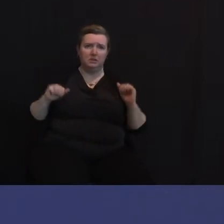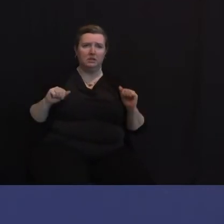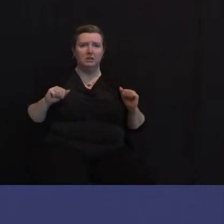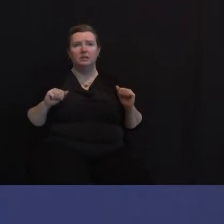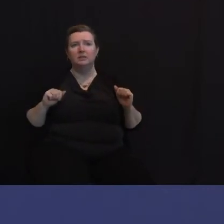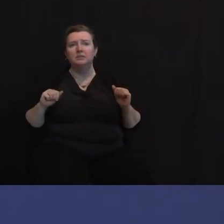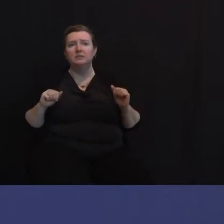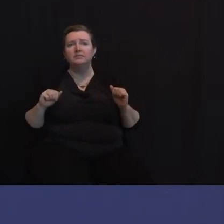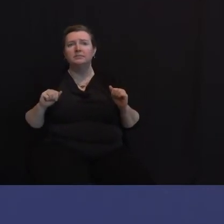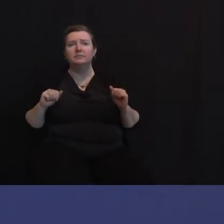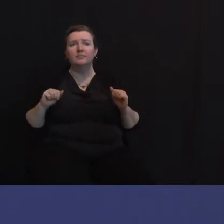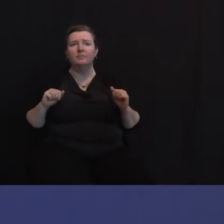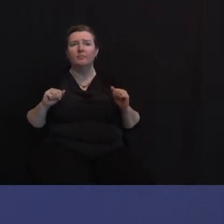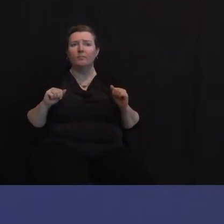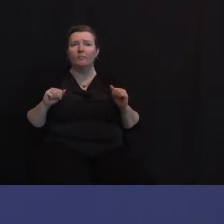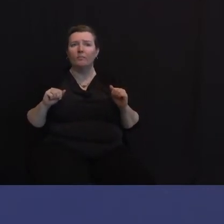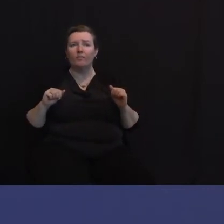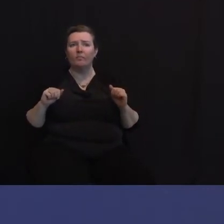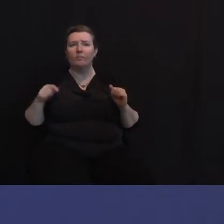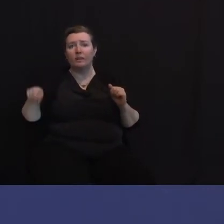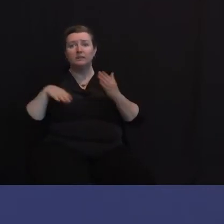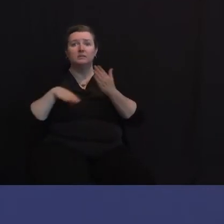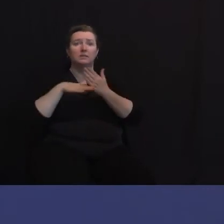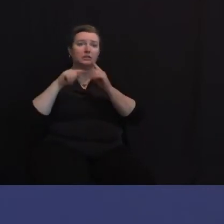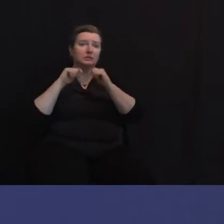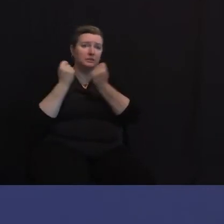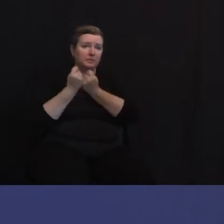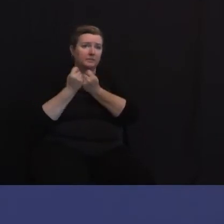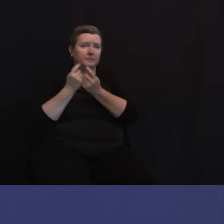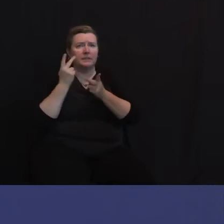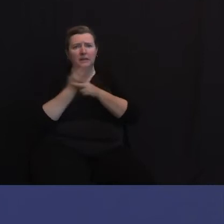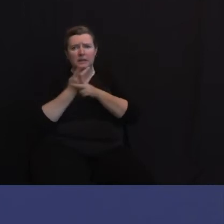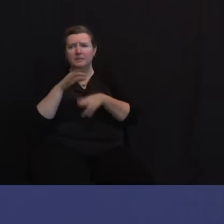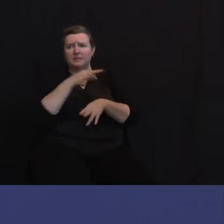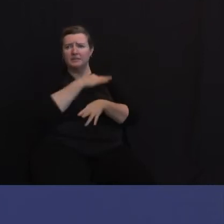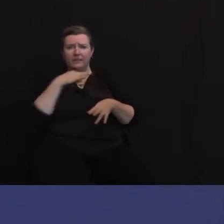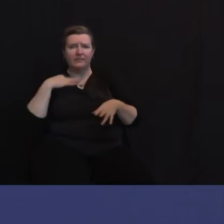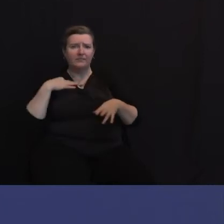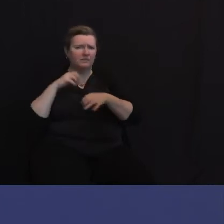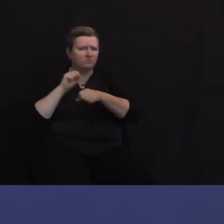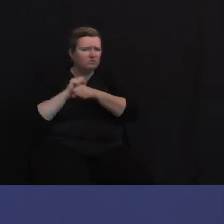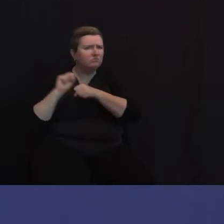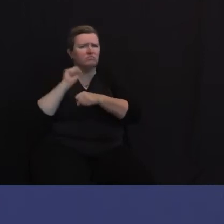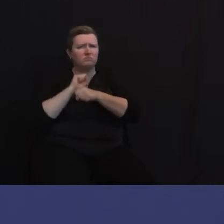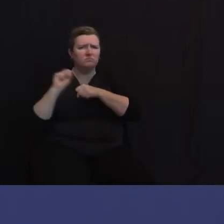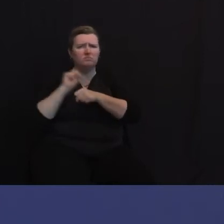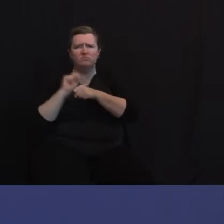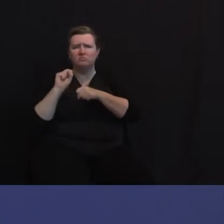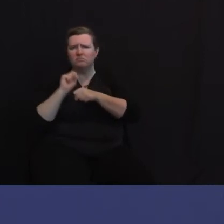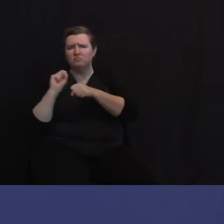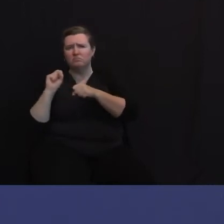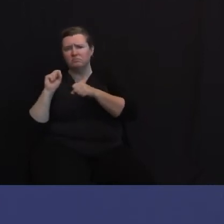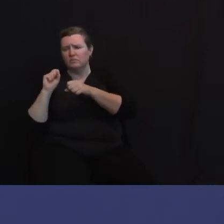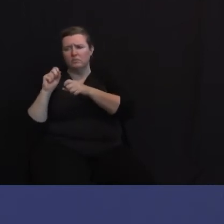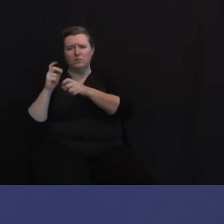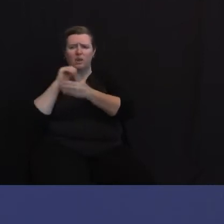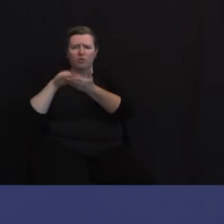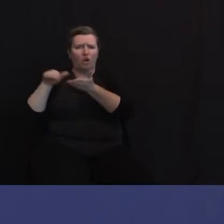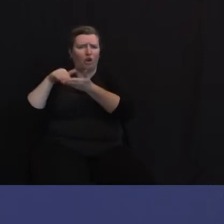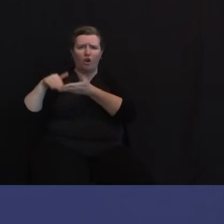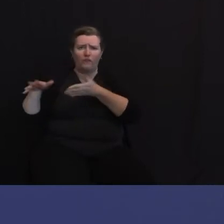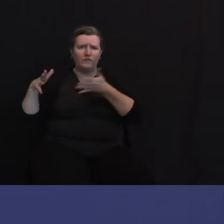everybody employed throughout this, and that was sort of the intention of those sorts of loans. But beyond that, I've had no involvement.